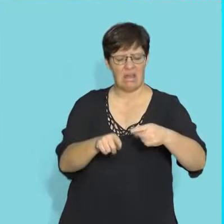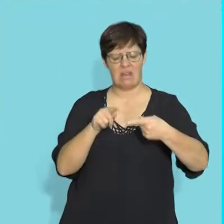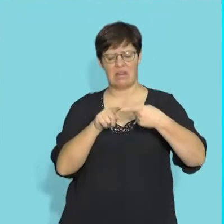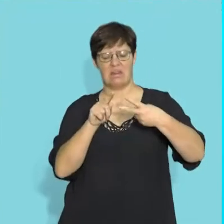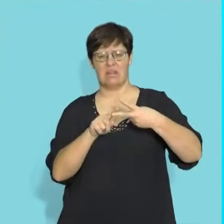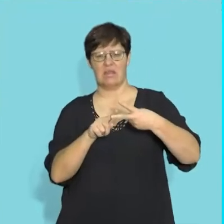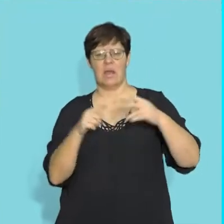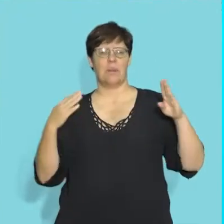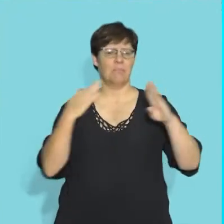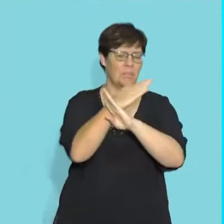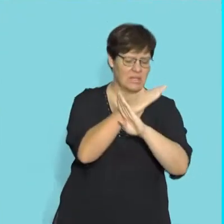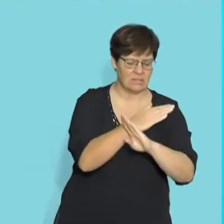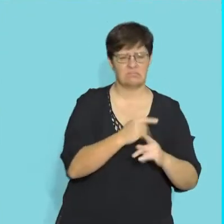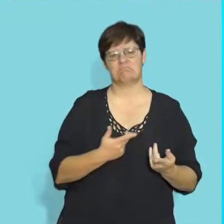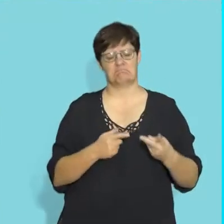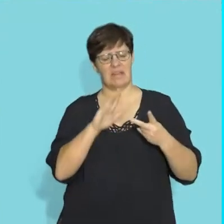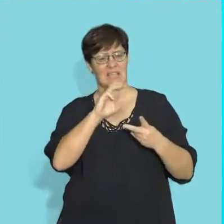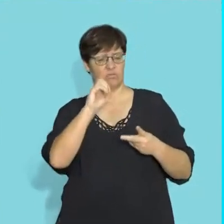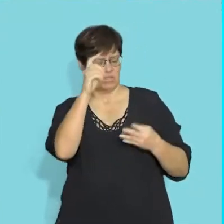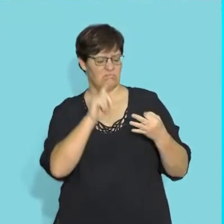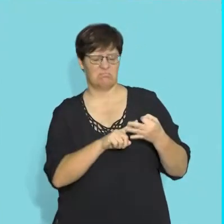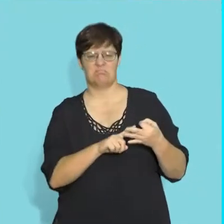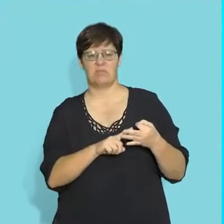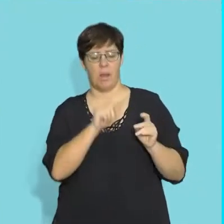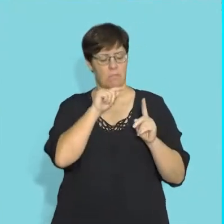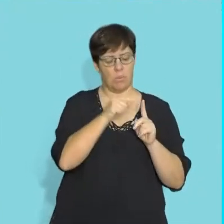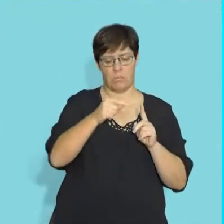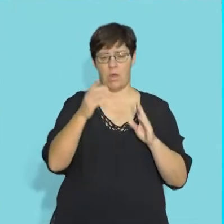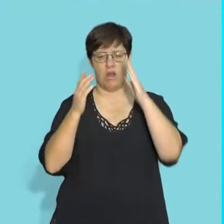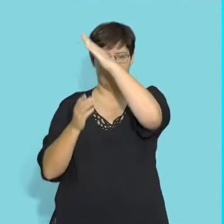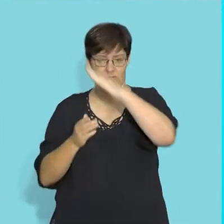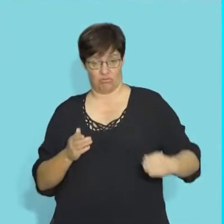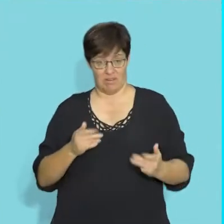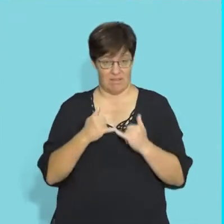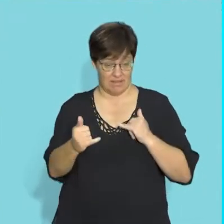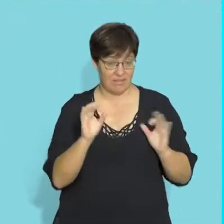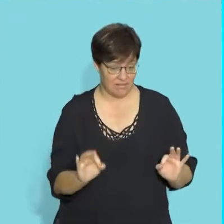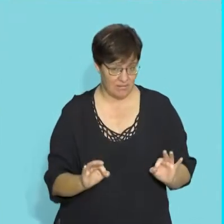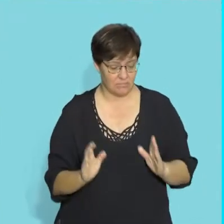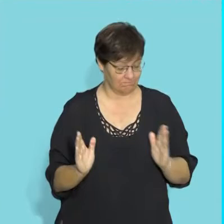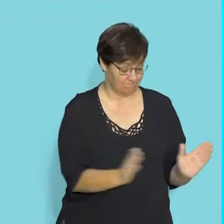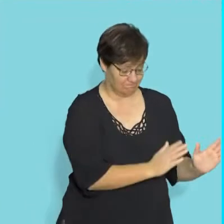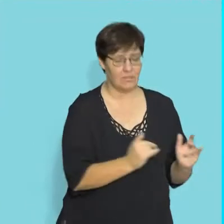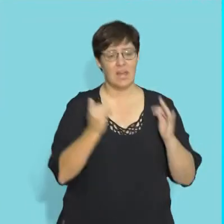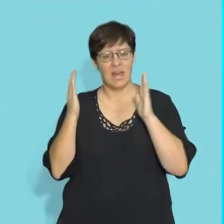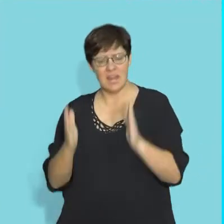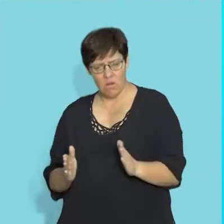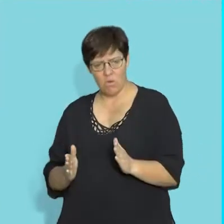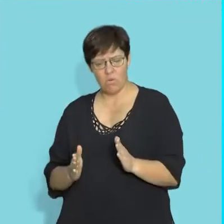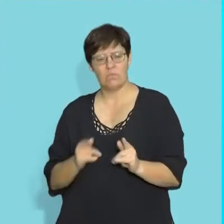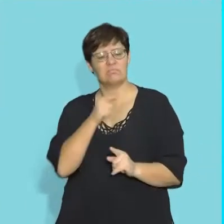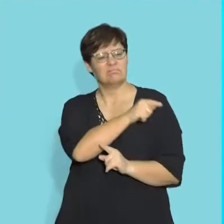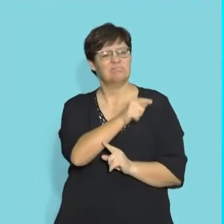and lines on and points on a straight line. And so what we're going to be doing now is we're going to actually be talking about lines and the equation of